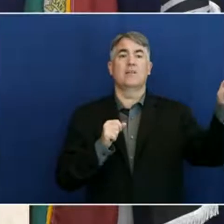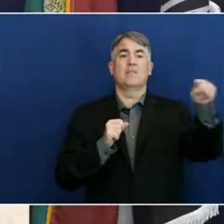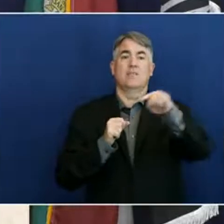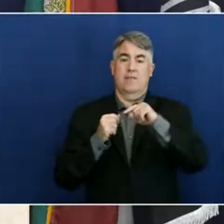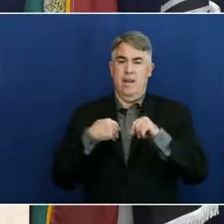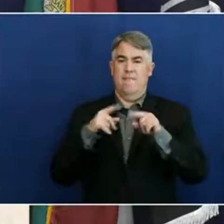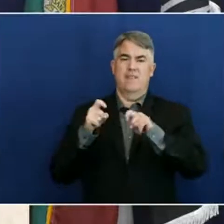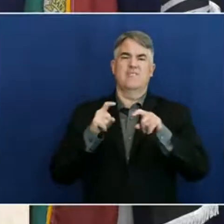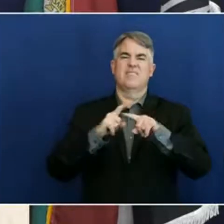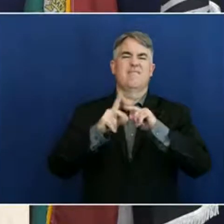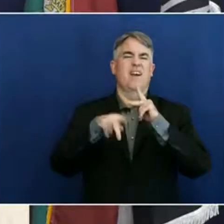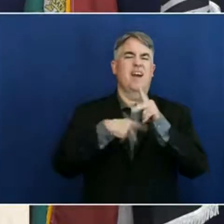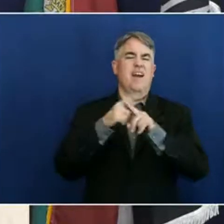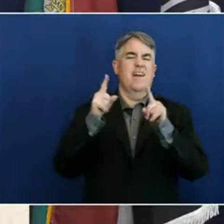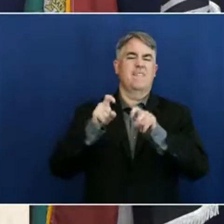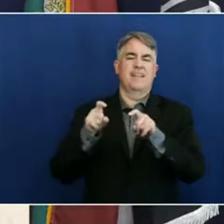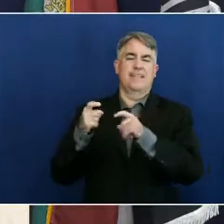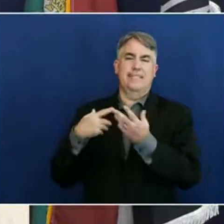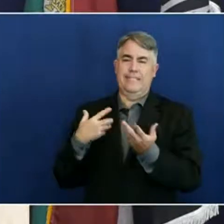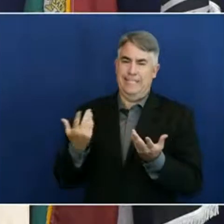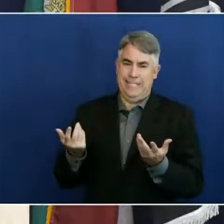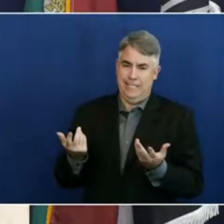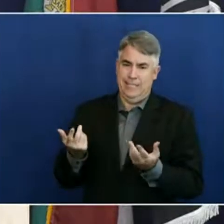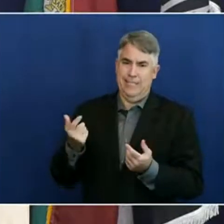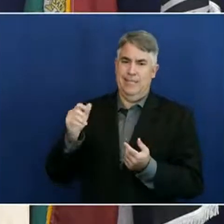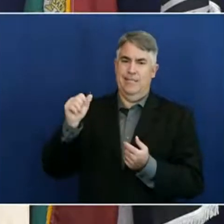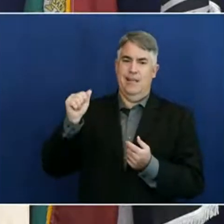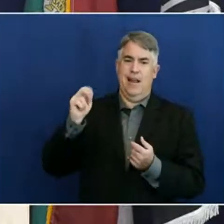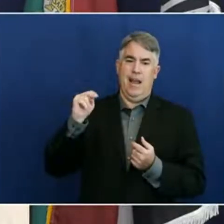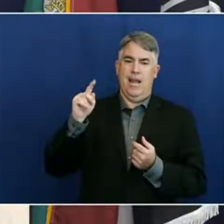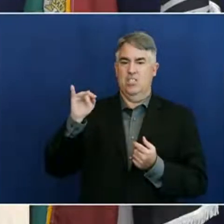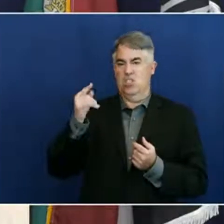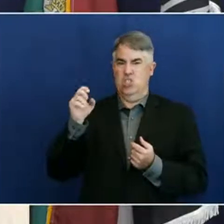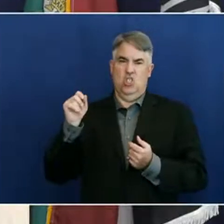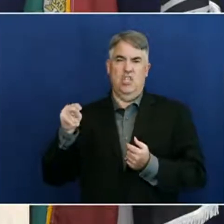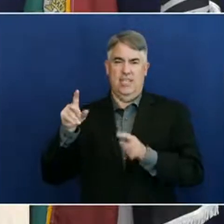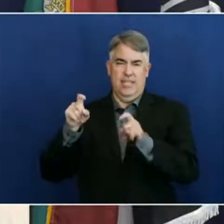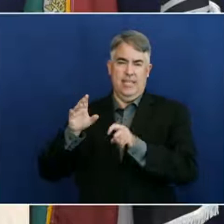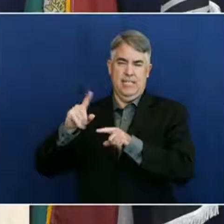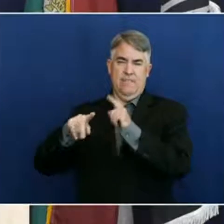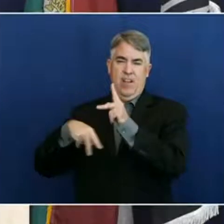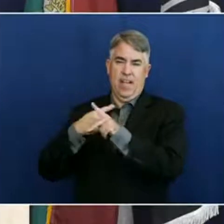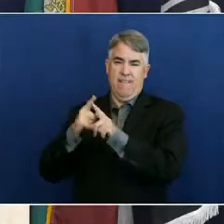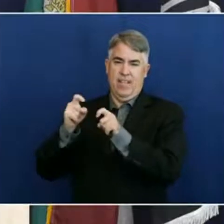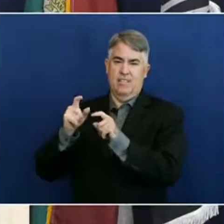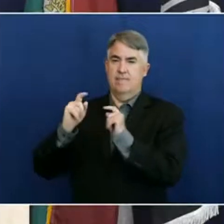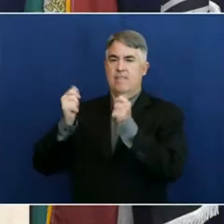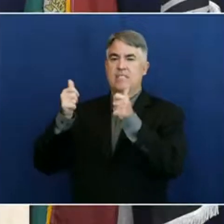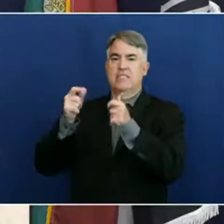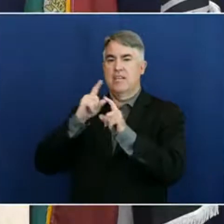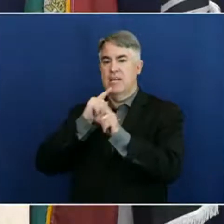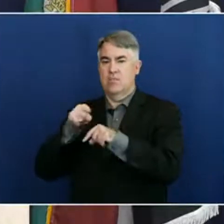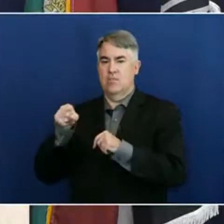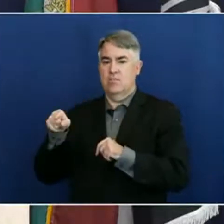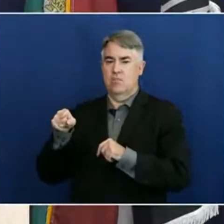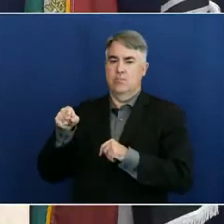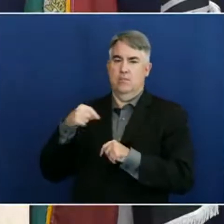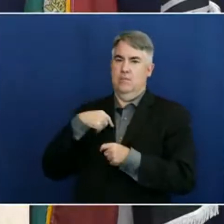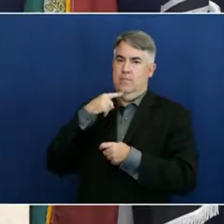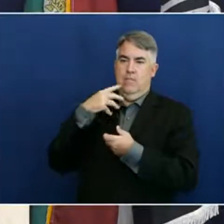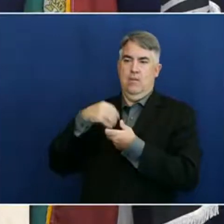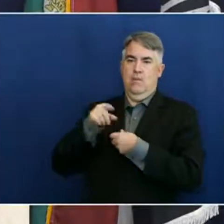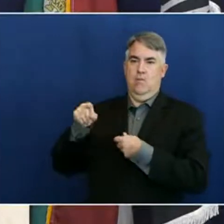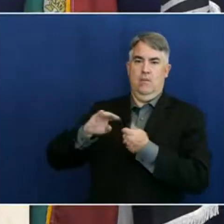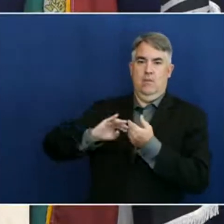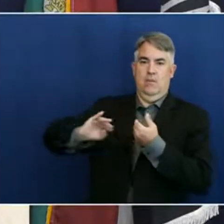numbers are not included. We have never included antigen or the rapid test throughout the duration of this. If they do get a